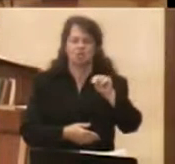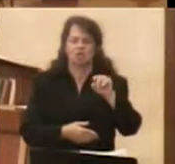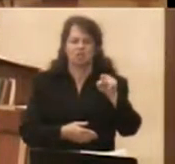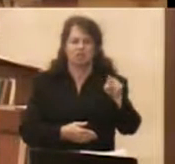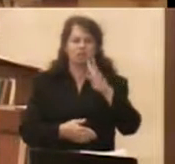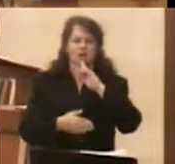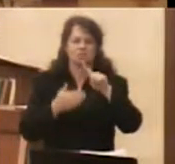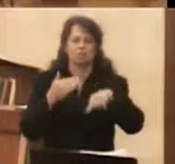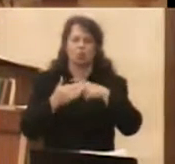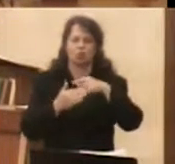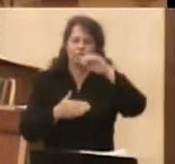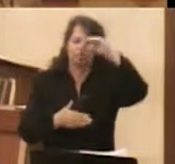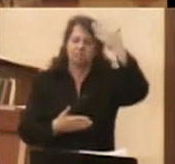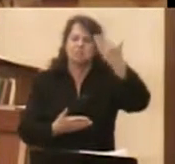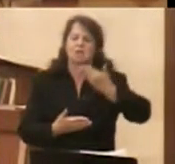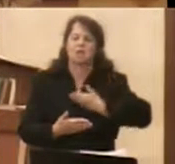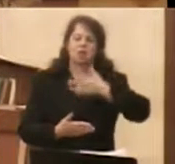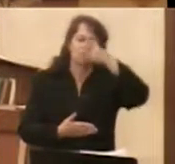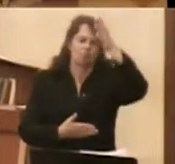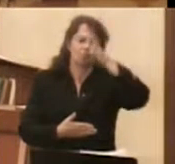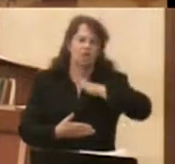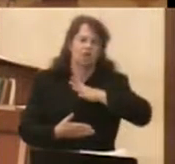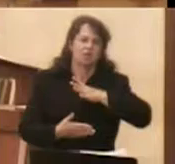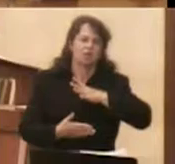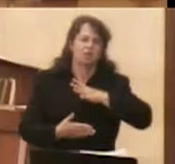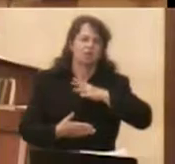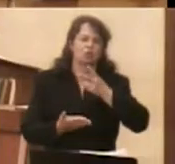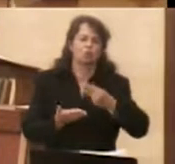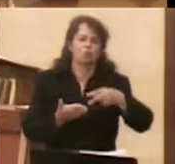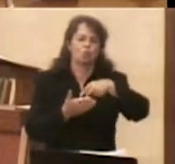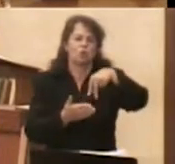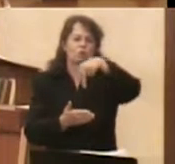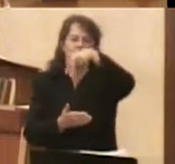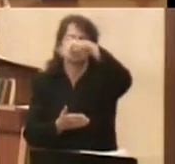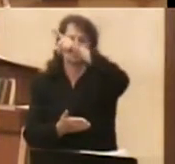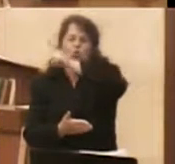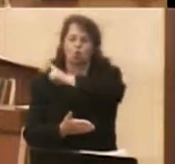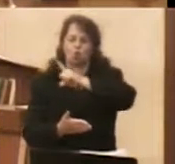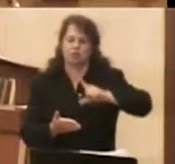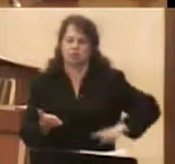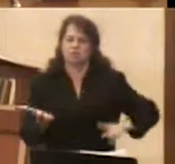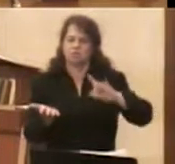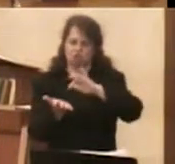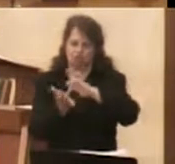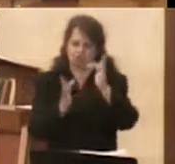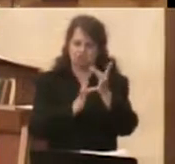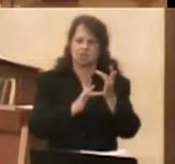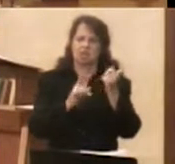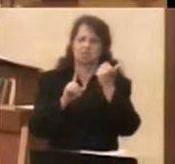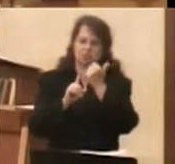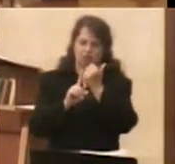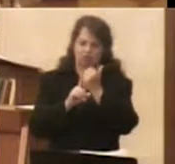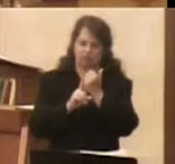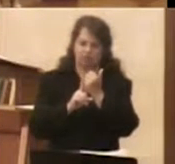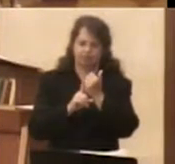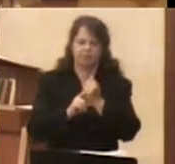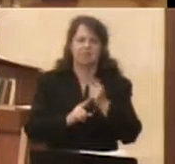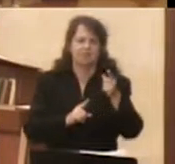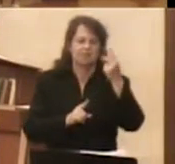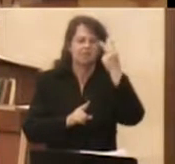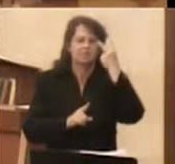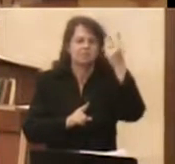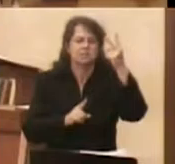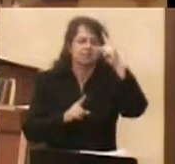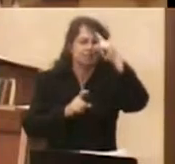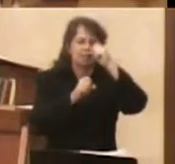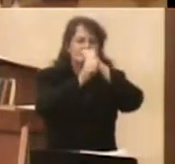of Man, the risen Lord, Jesus' own self. And what he sees is this vision of a